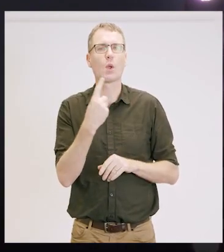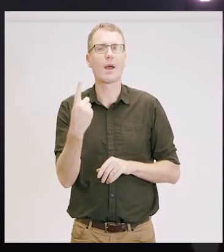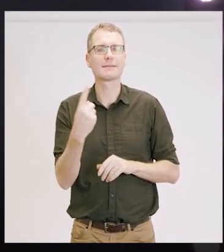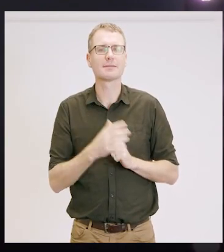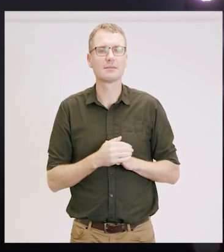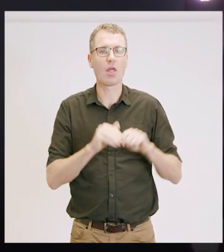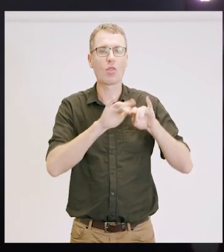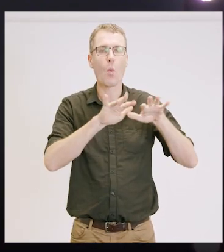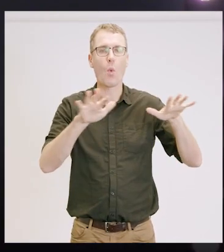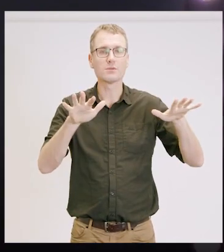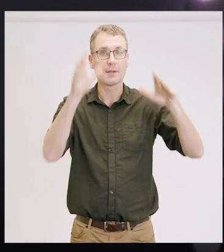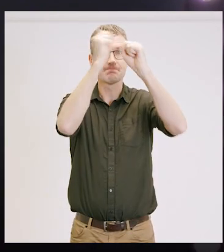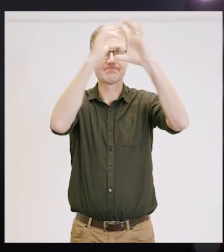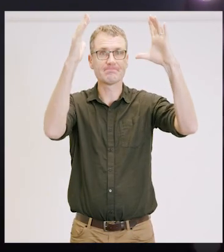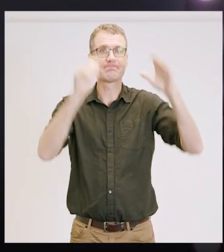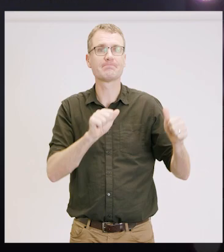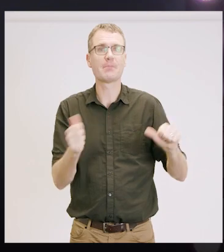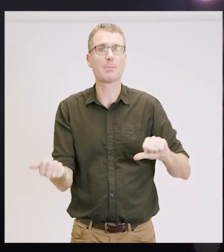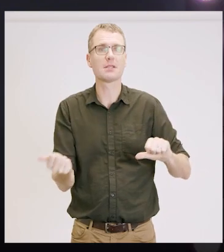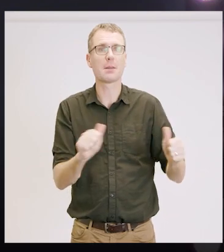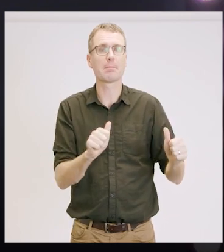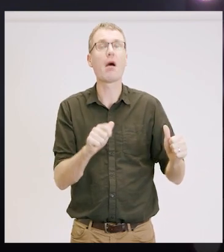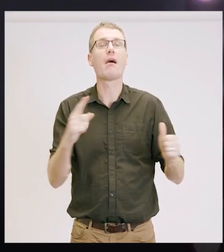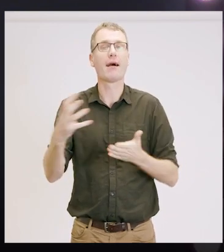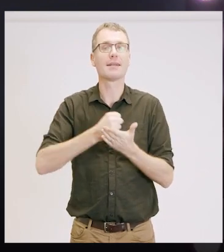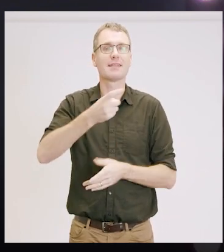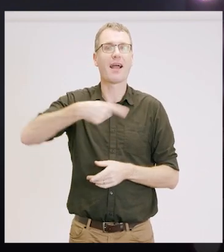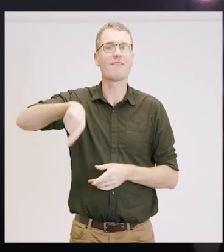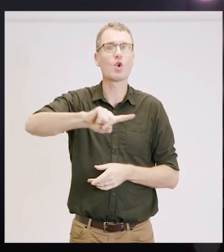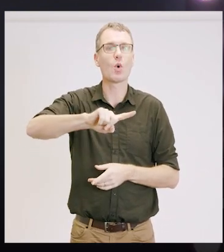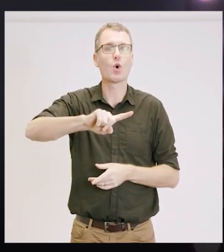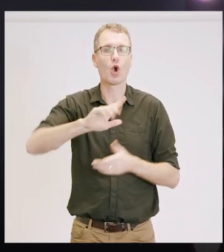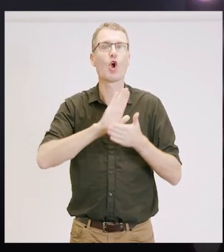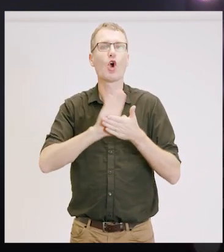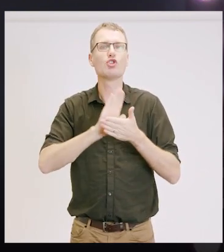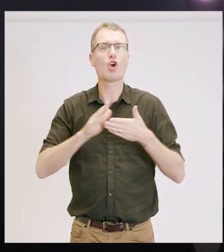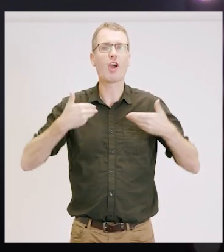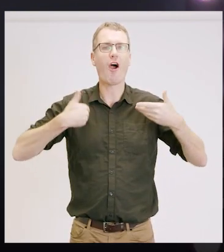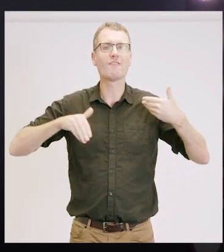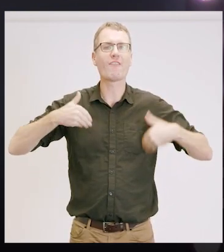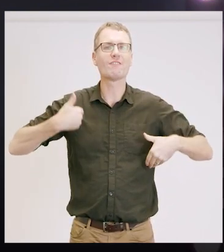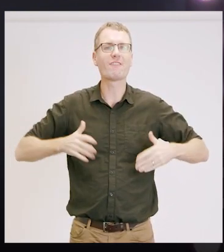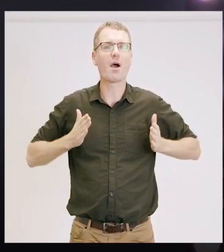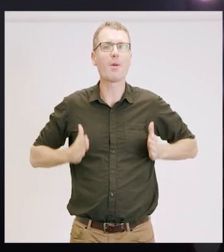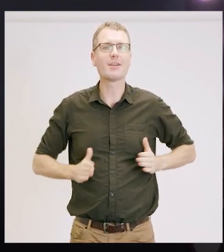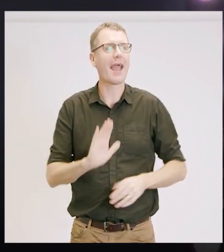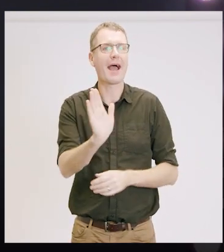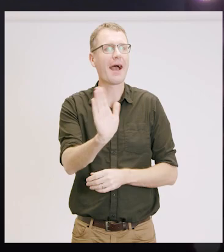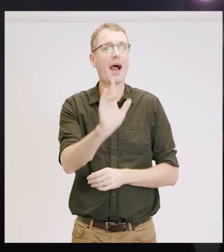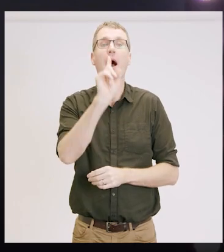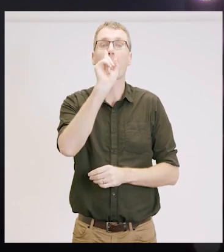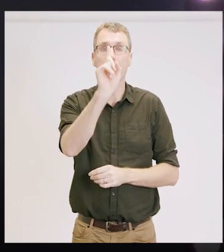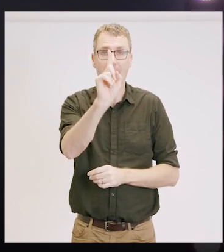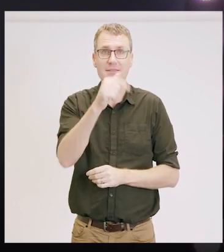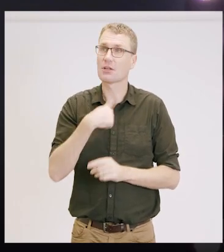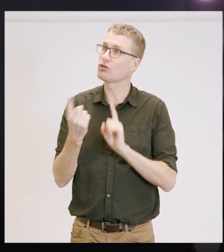Peter 3 verse 21, it says, and that water is a picture of baptism, which now saves you, not by removing the dirt from